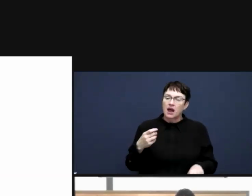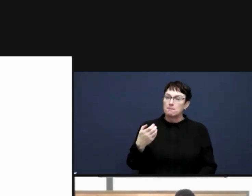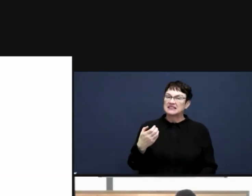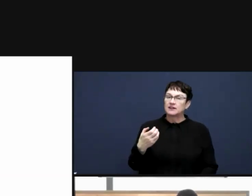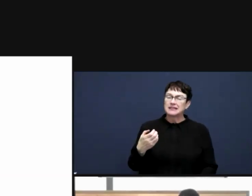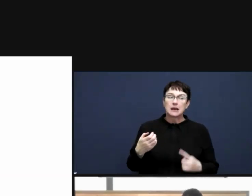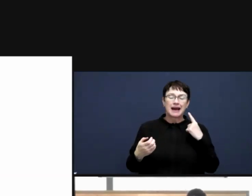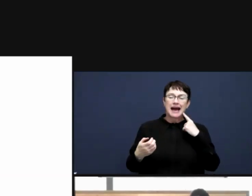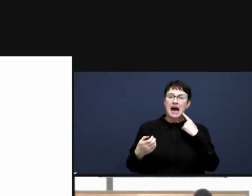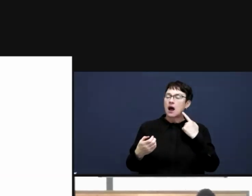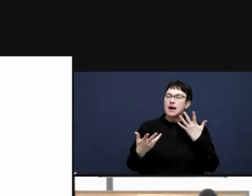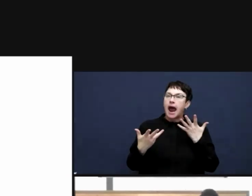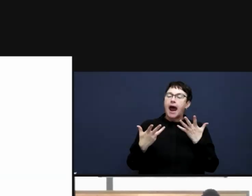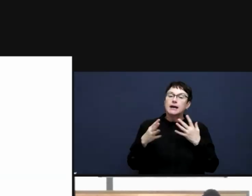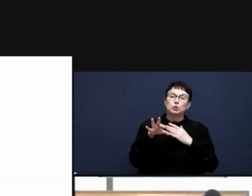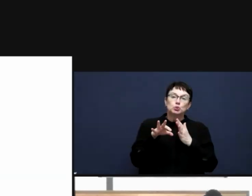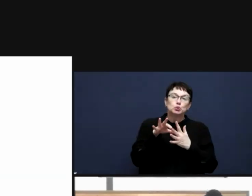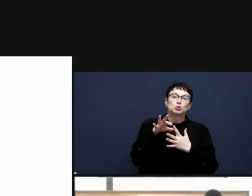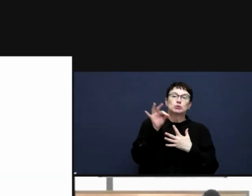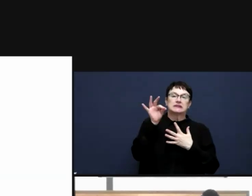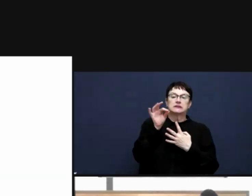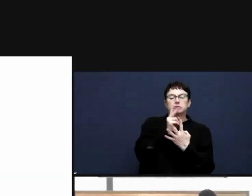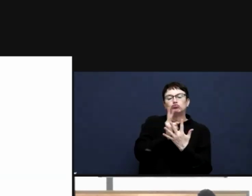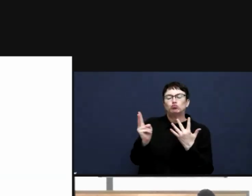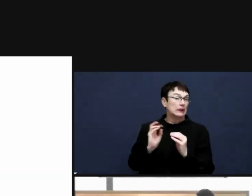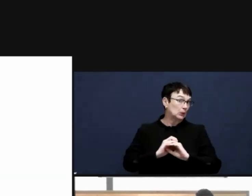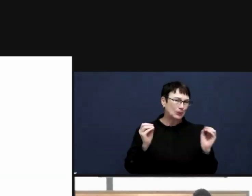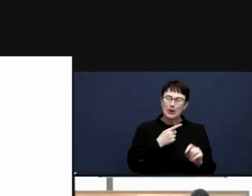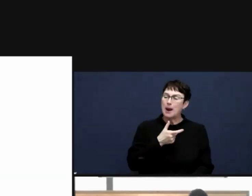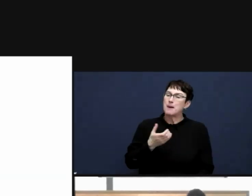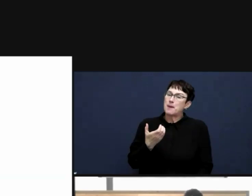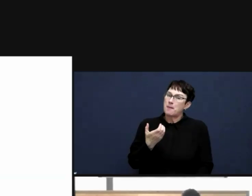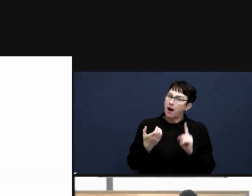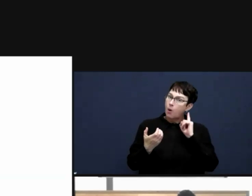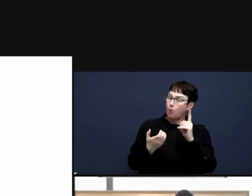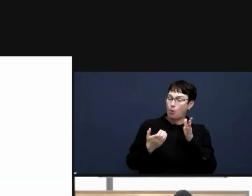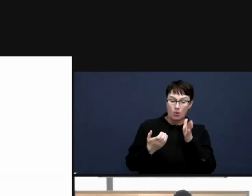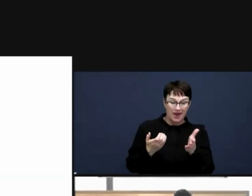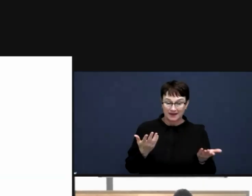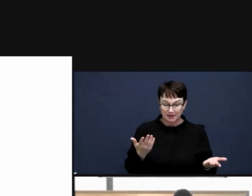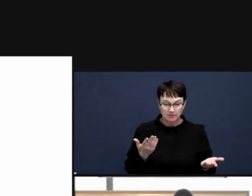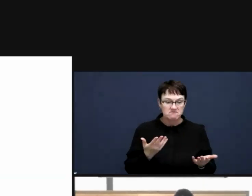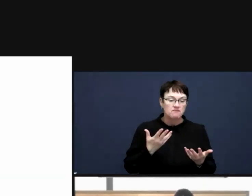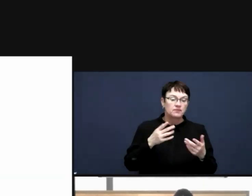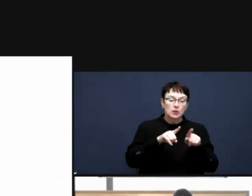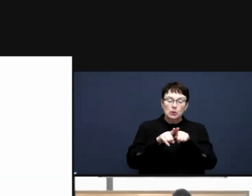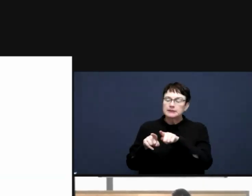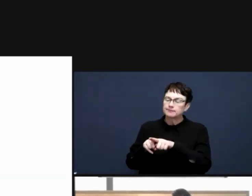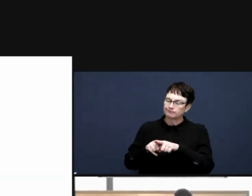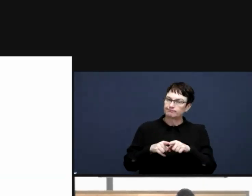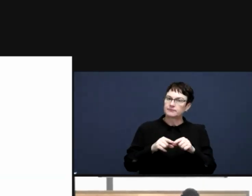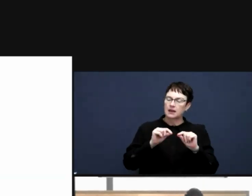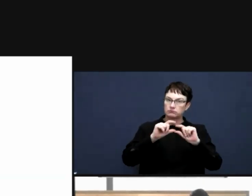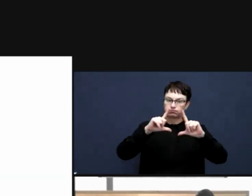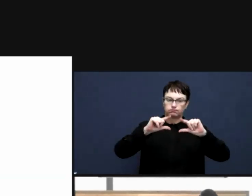Then there's also larger use cases, like for example, large font size, 1 in 4, dark mode, 1 in 5, really big numbers. And